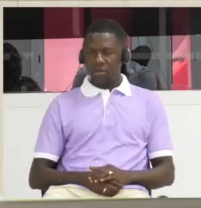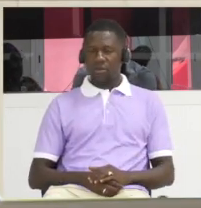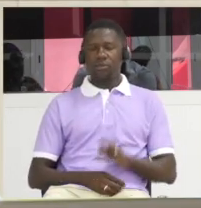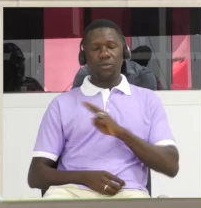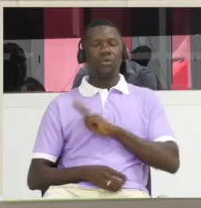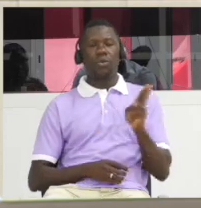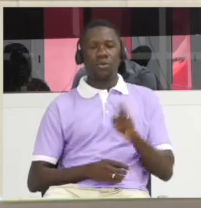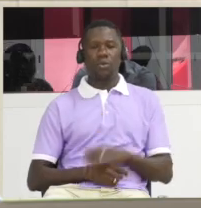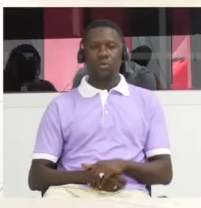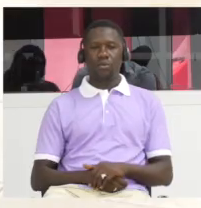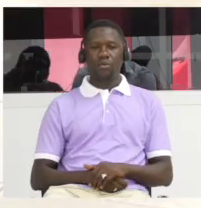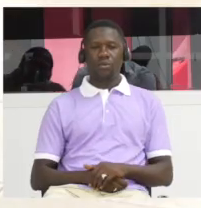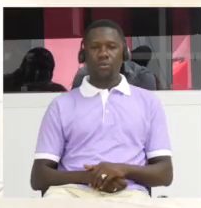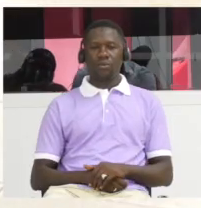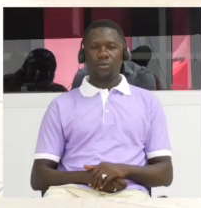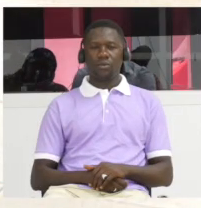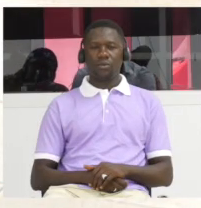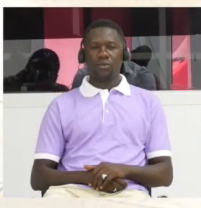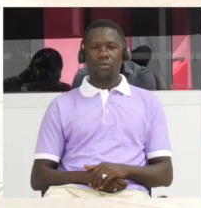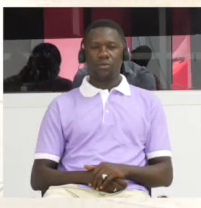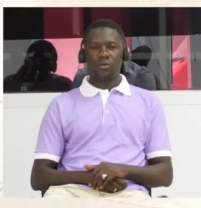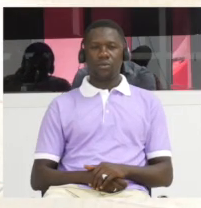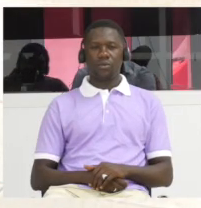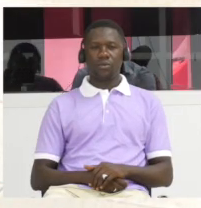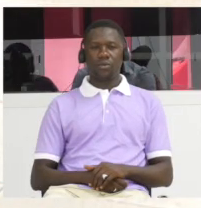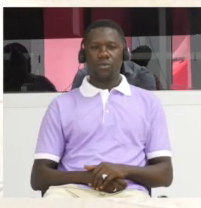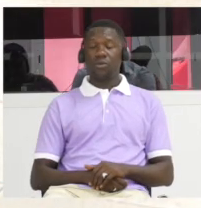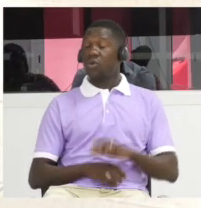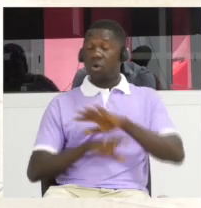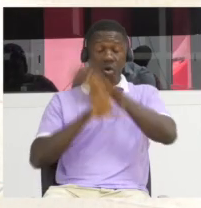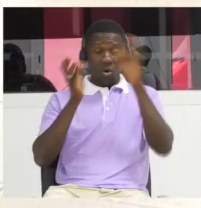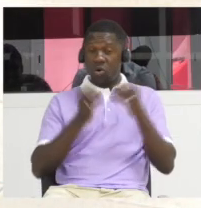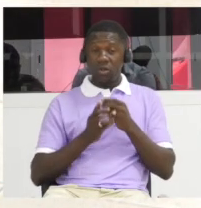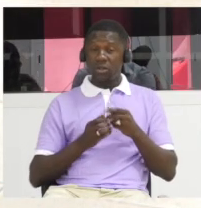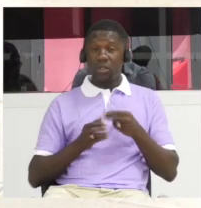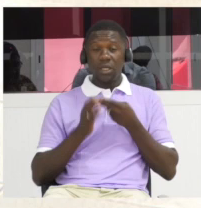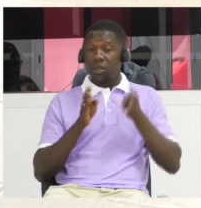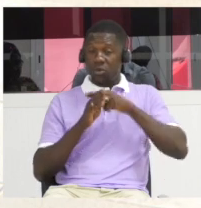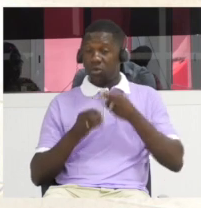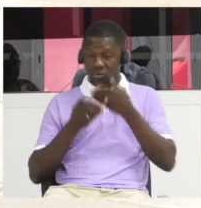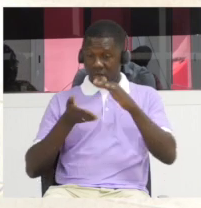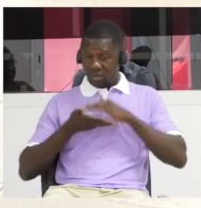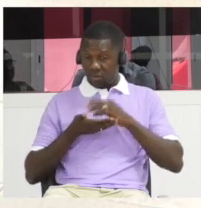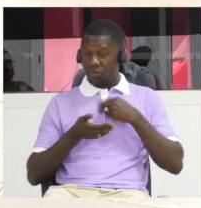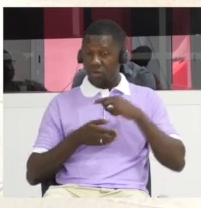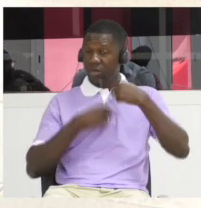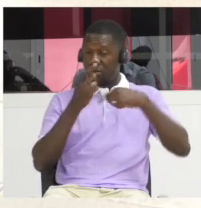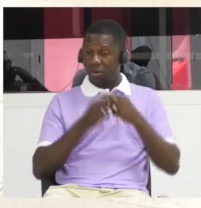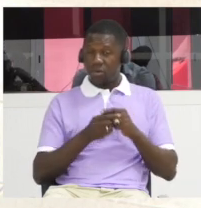So all the reports you received focused on external threats, in particular Kukoi Samasanya? Yeah, yes.